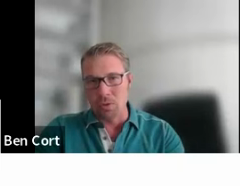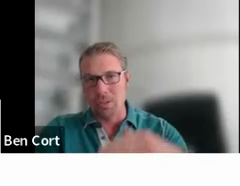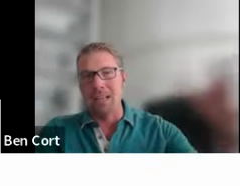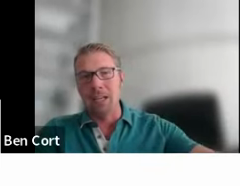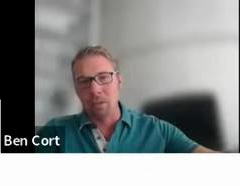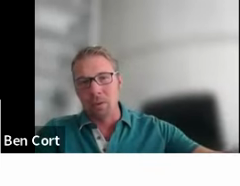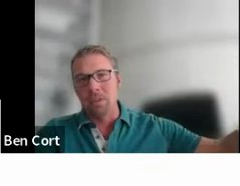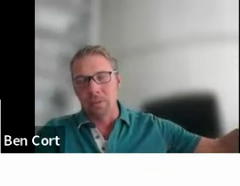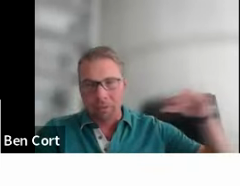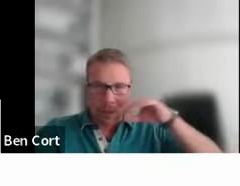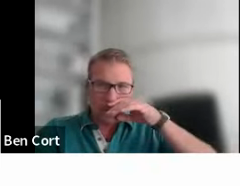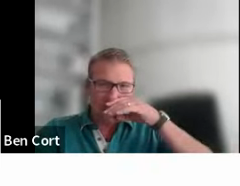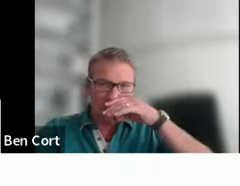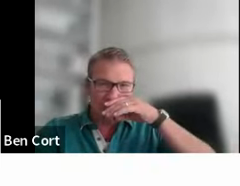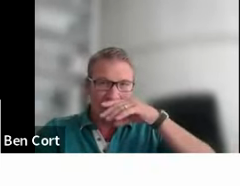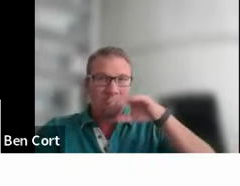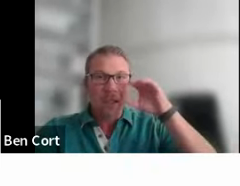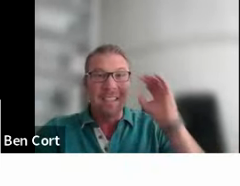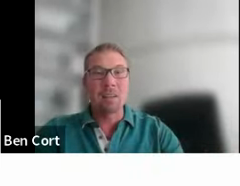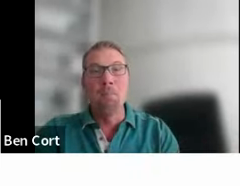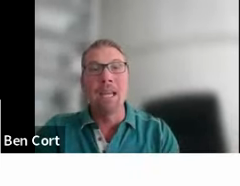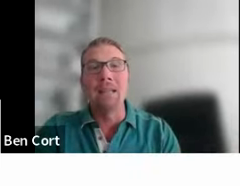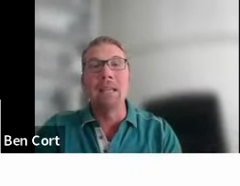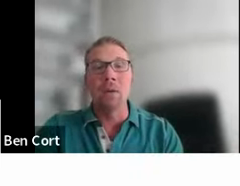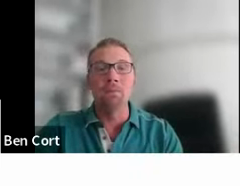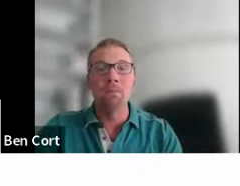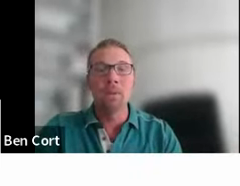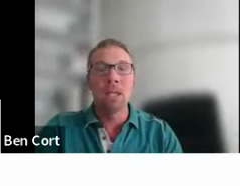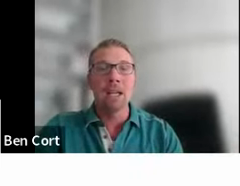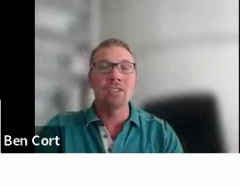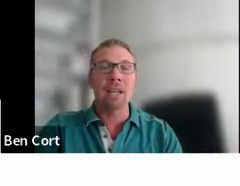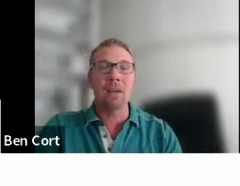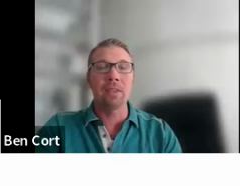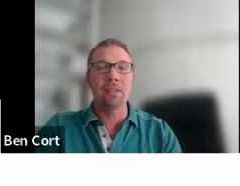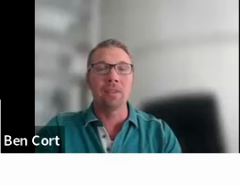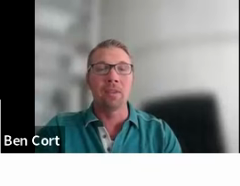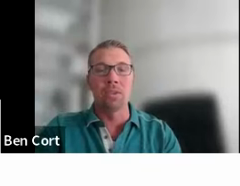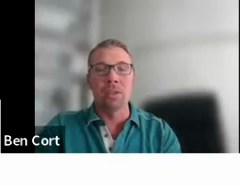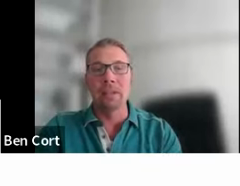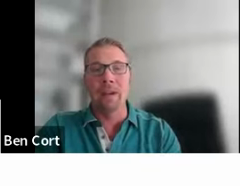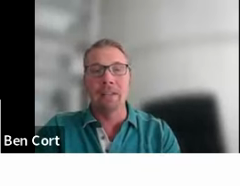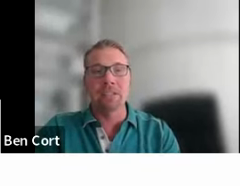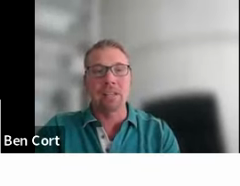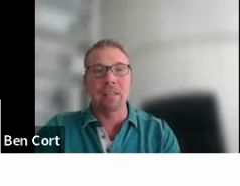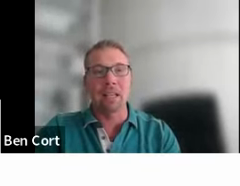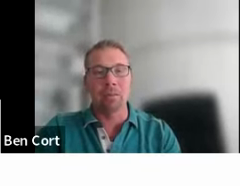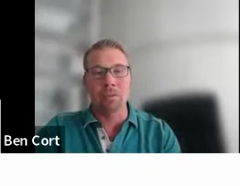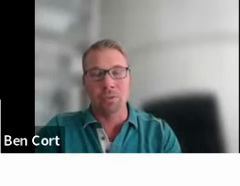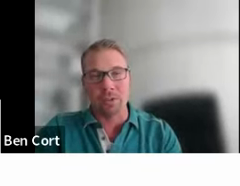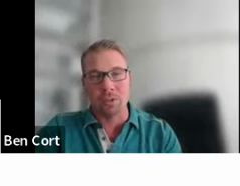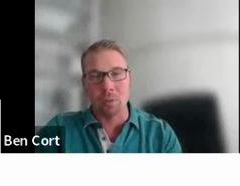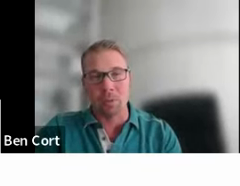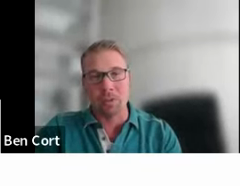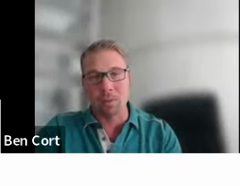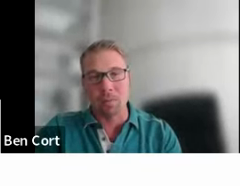of users. It's 93% for the frequent users. This is a big deal. And check out this conclusion. These findings suggest that cannabis